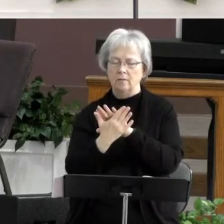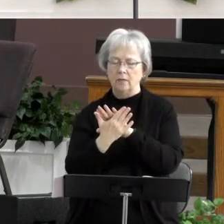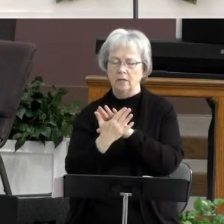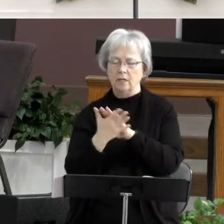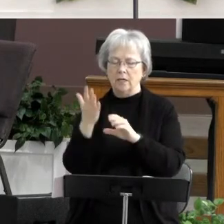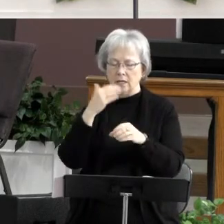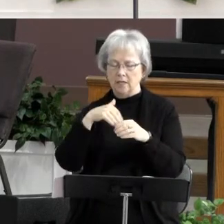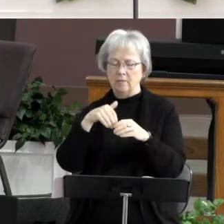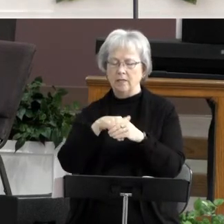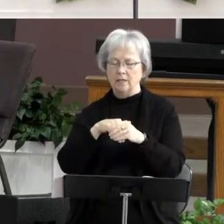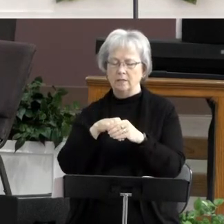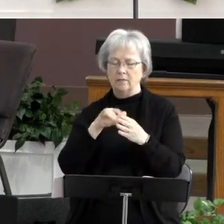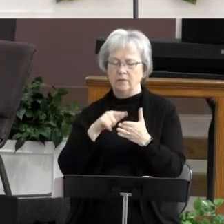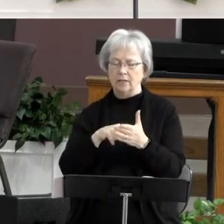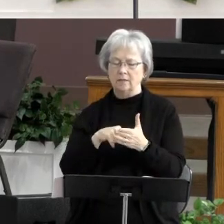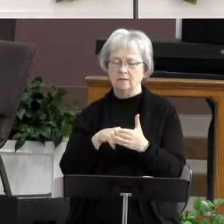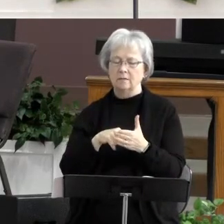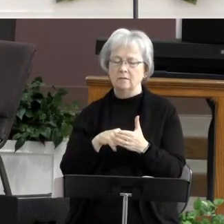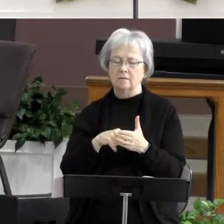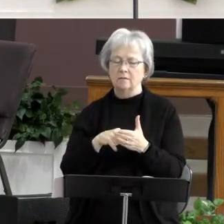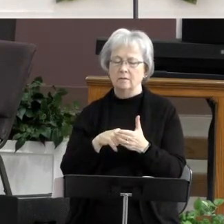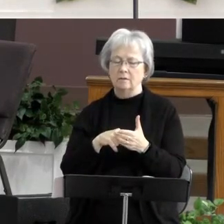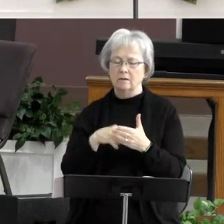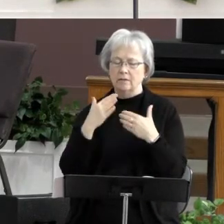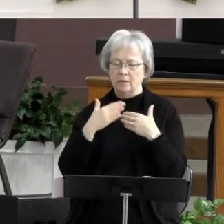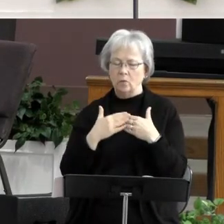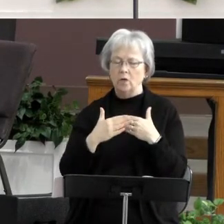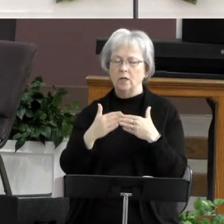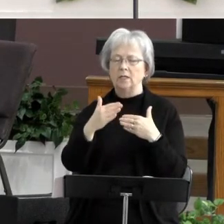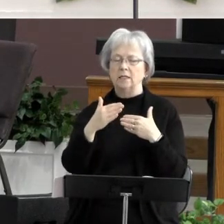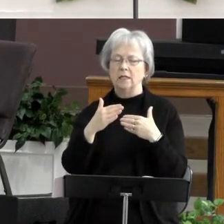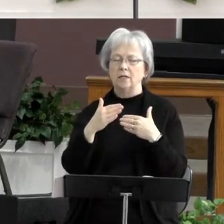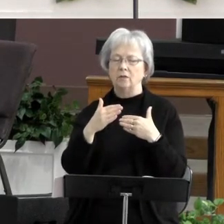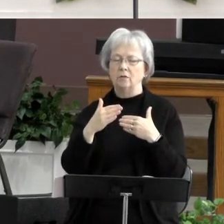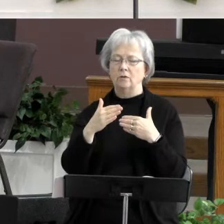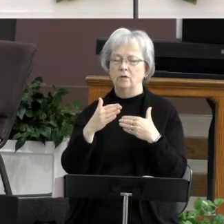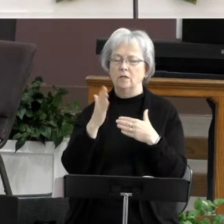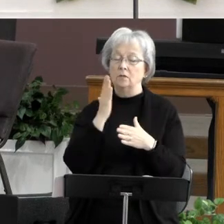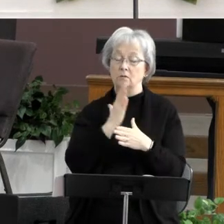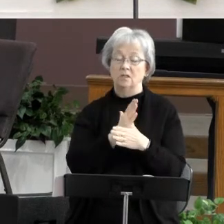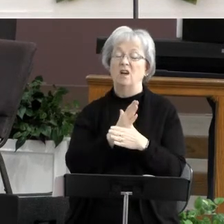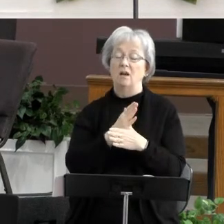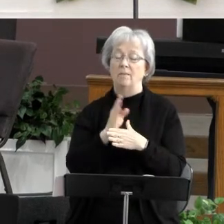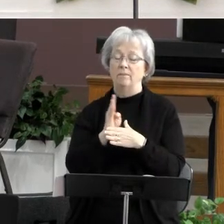That we will continue to stop the busyness of life